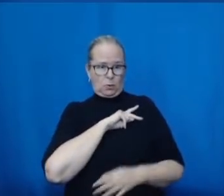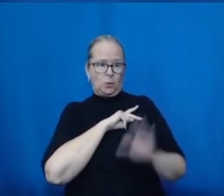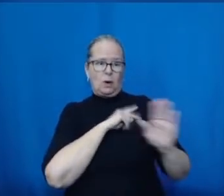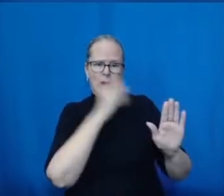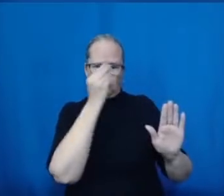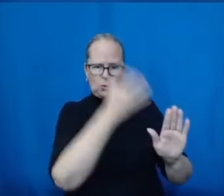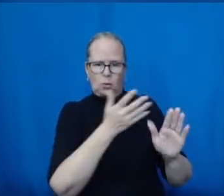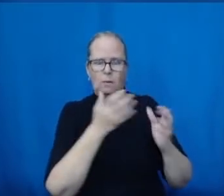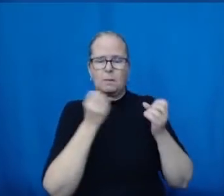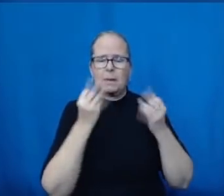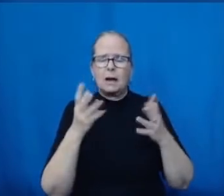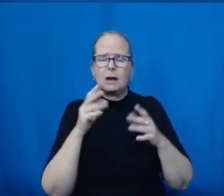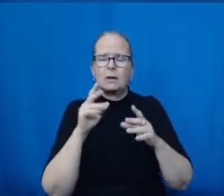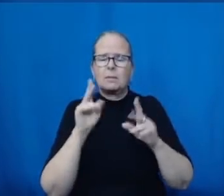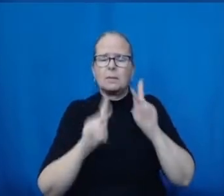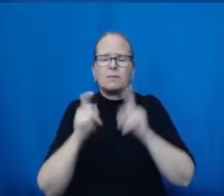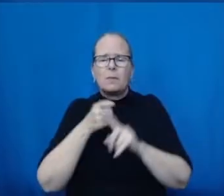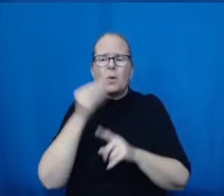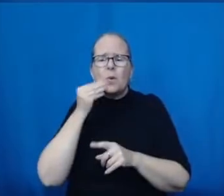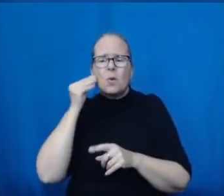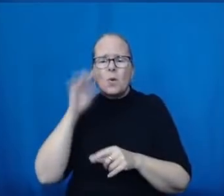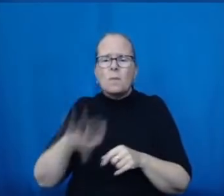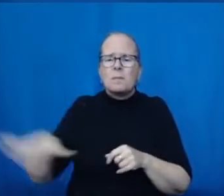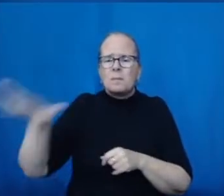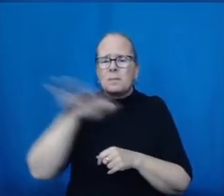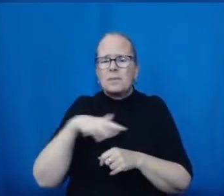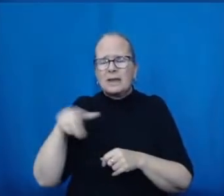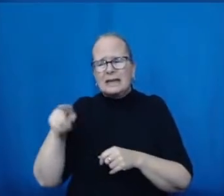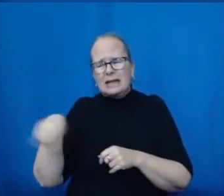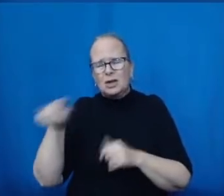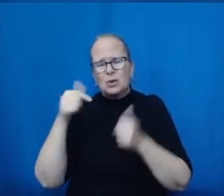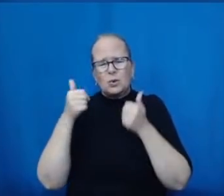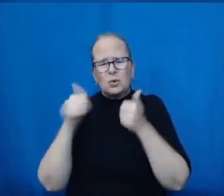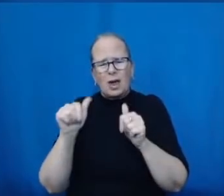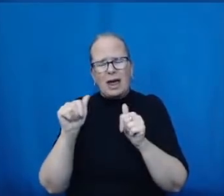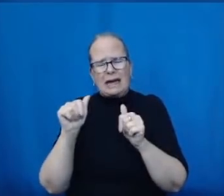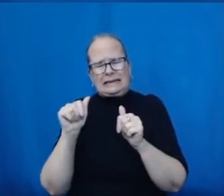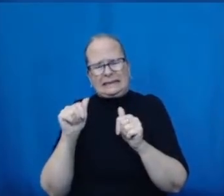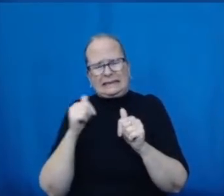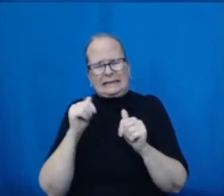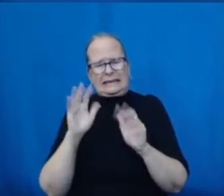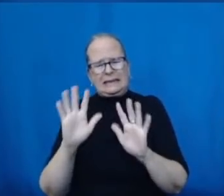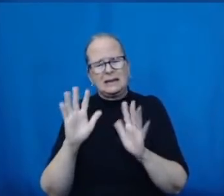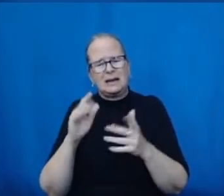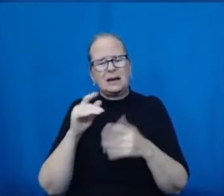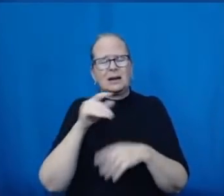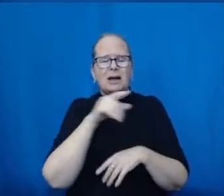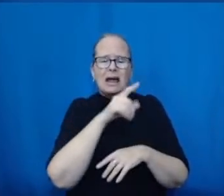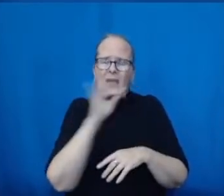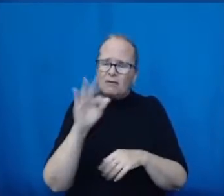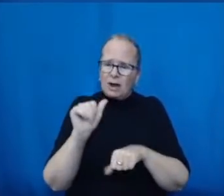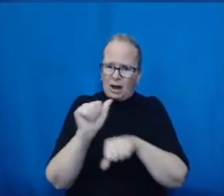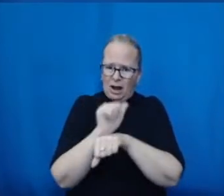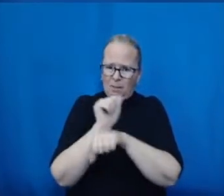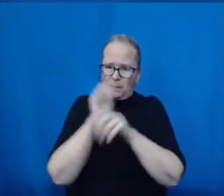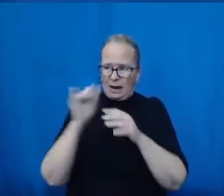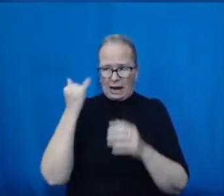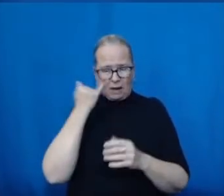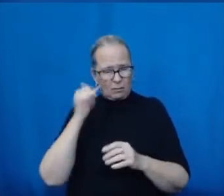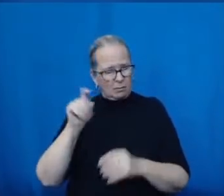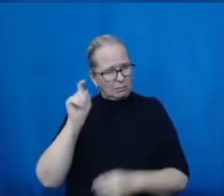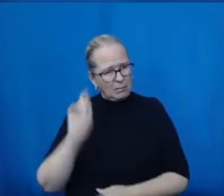said, please, Alberta, remember, if you need emergency care, Dr. Vipond and his colleagues are there for you, so please go visit